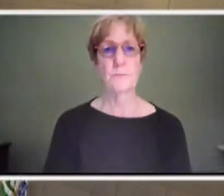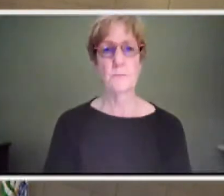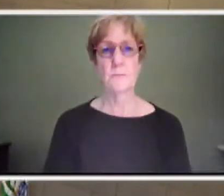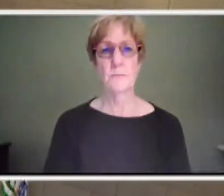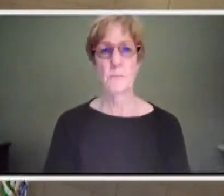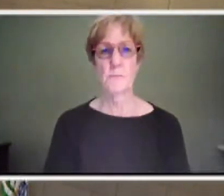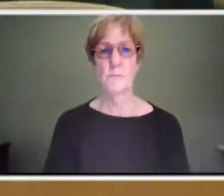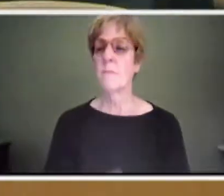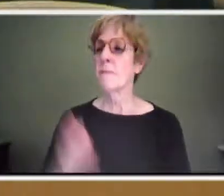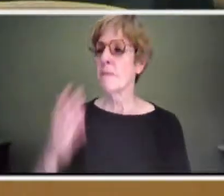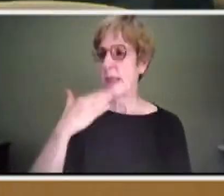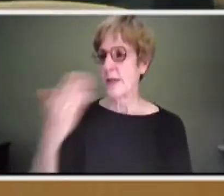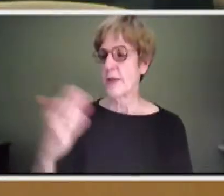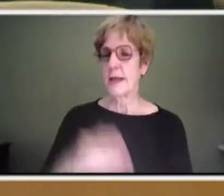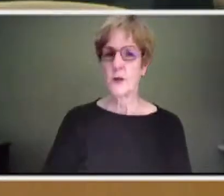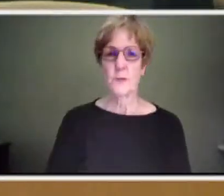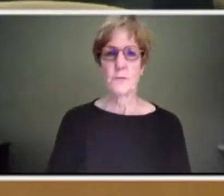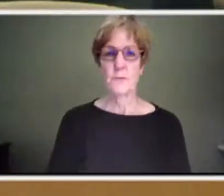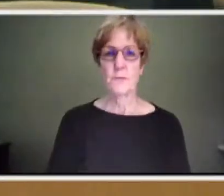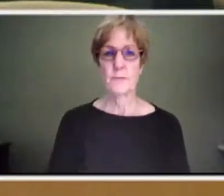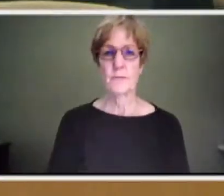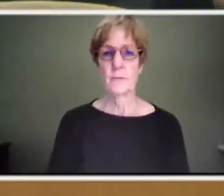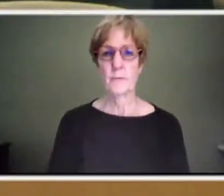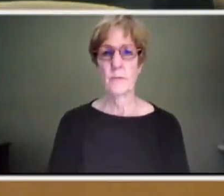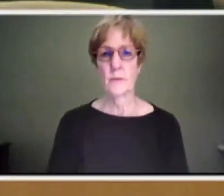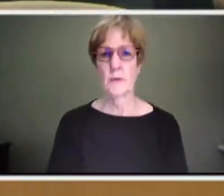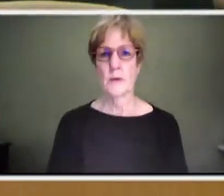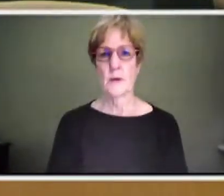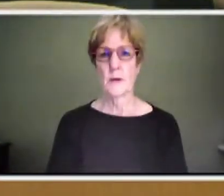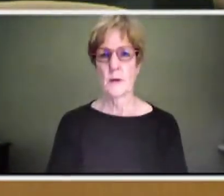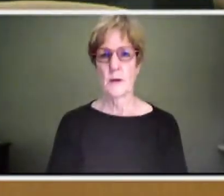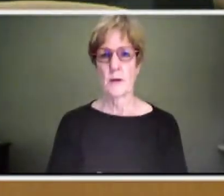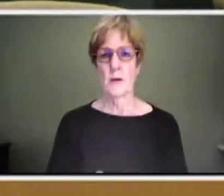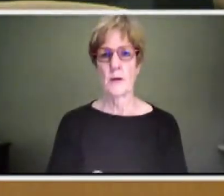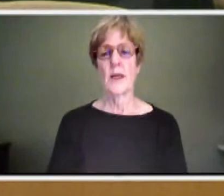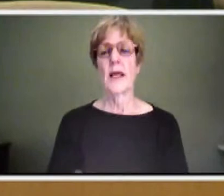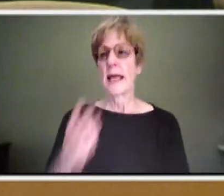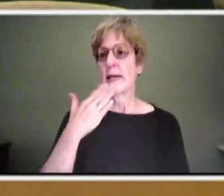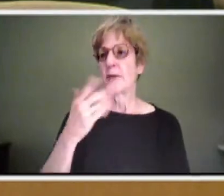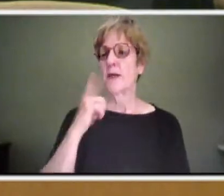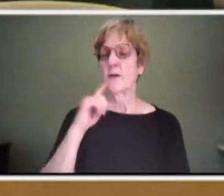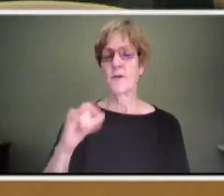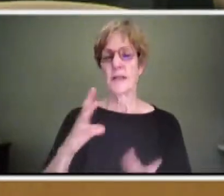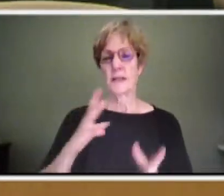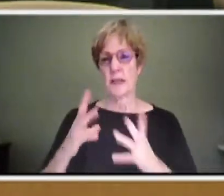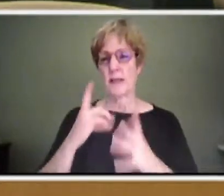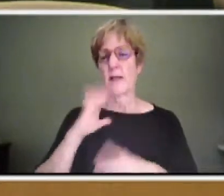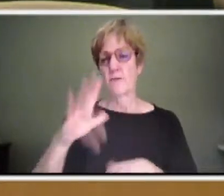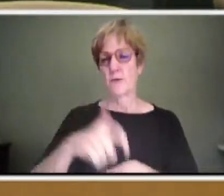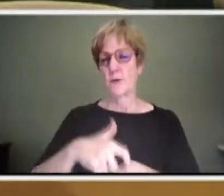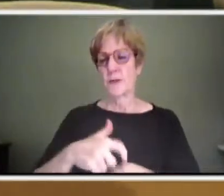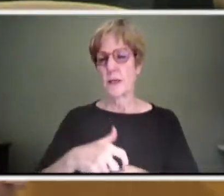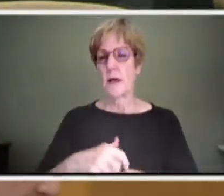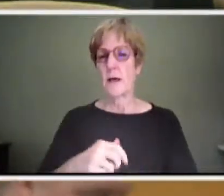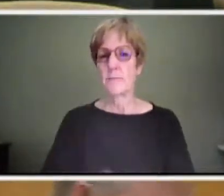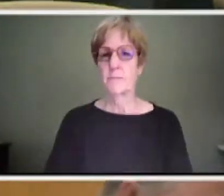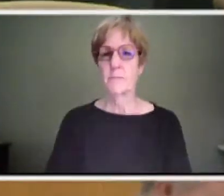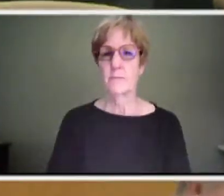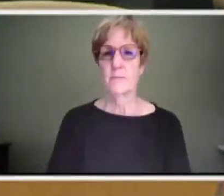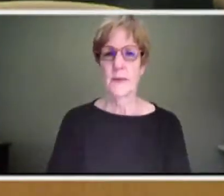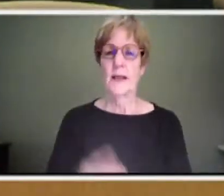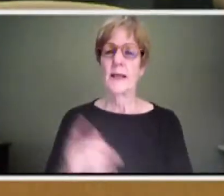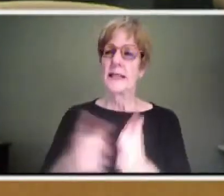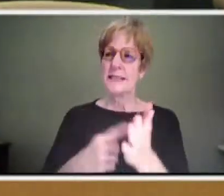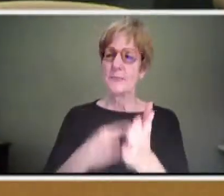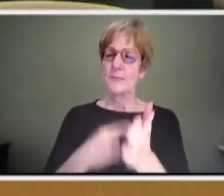Thank you, Colin. Thank you, Council Pro Tem, and first of all, a special thank you on this holiday season for your time. Sometimes a thankless